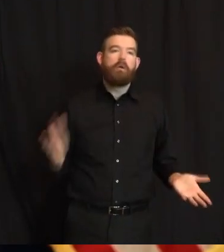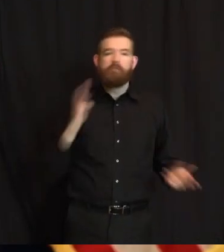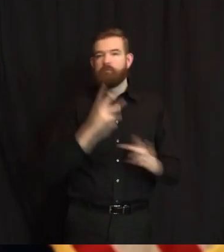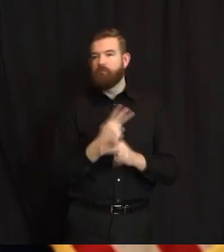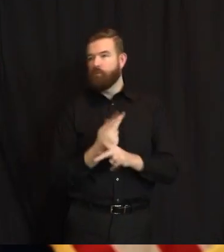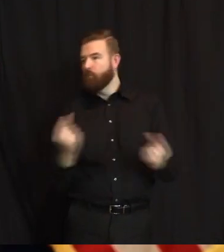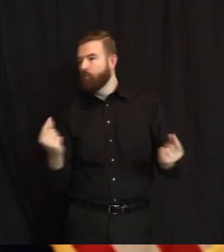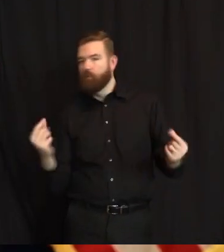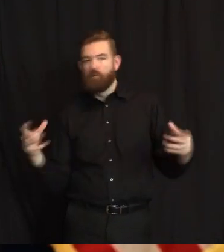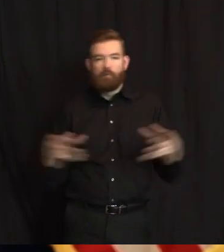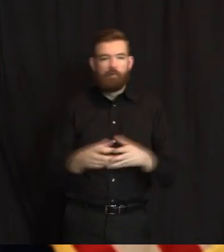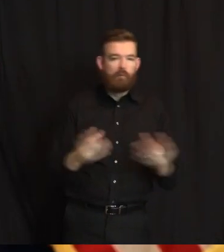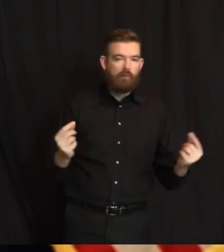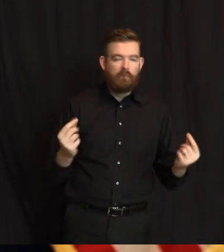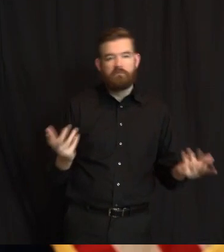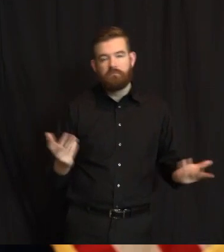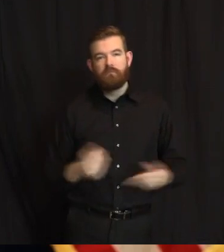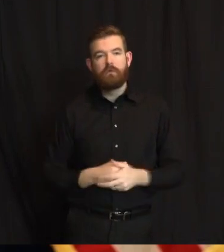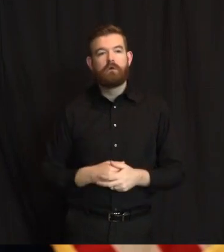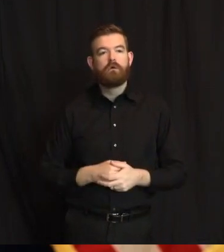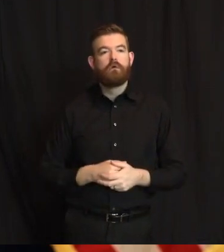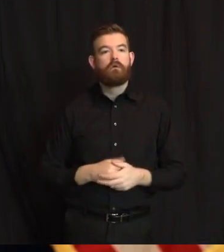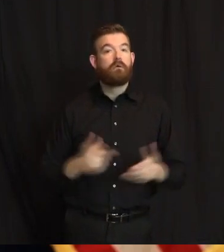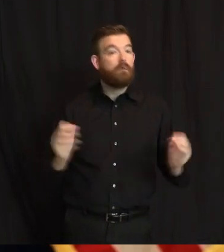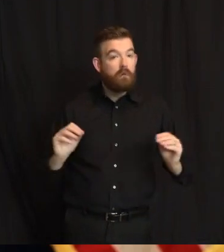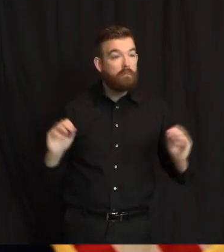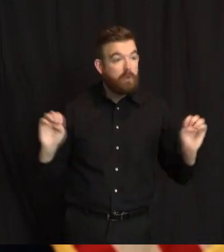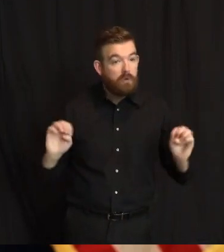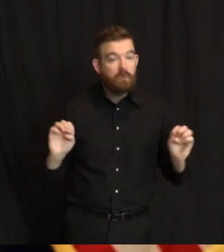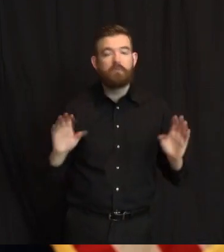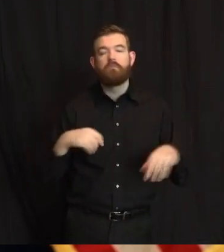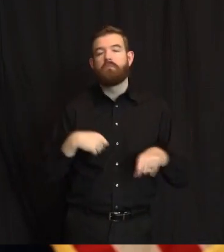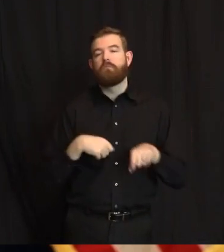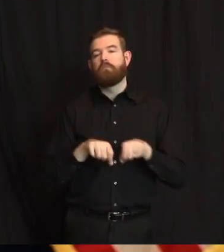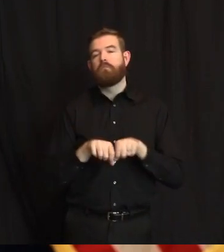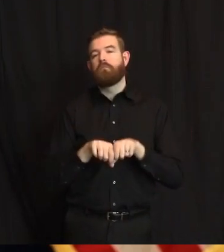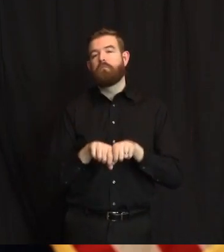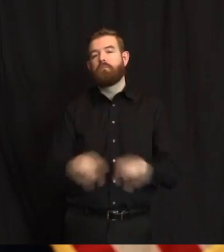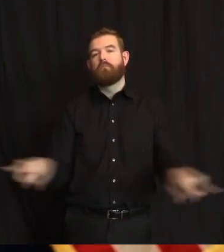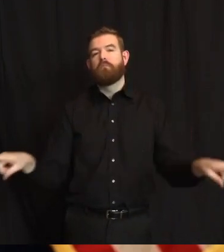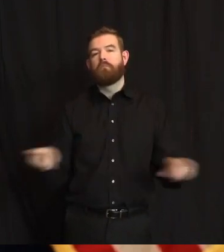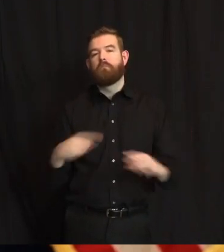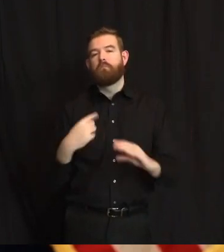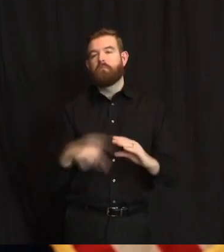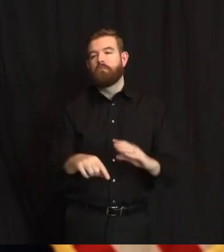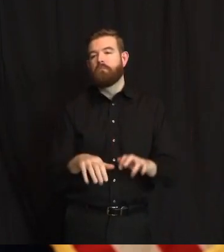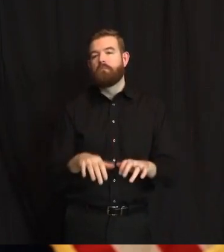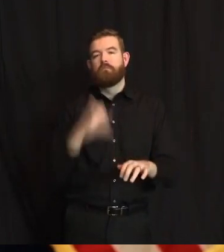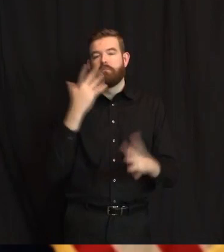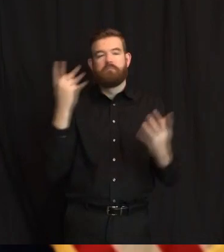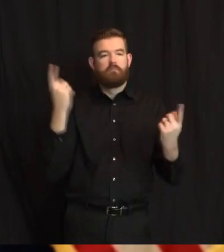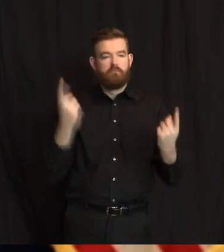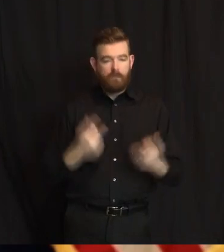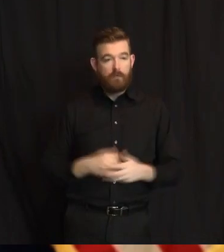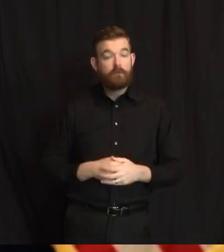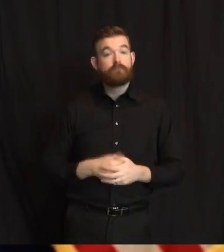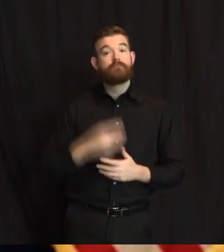you on Monday. Monday is currently scheduled for 1 p.m. because we don't have insight into the White House